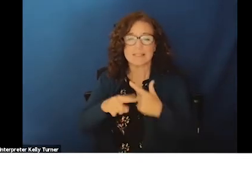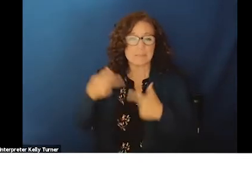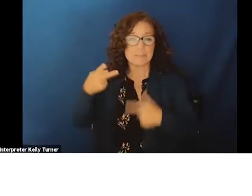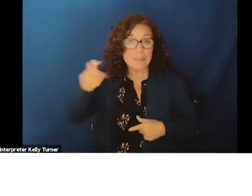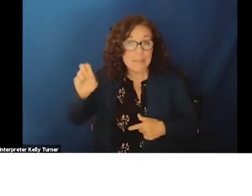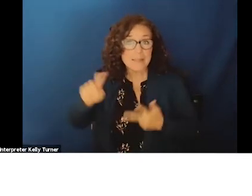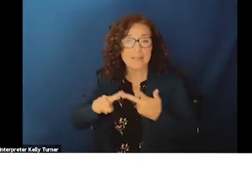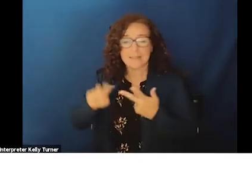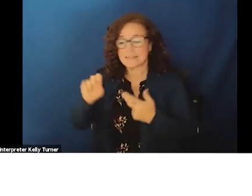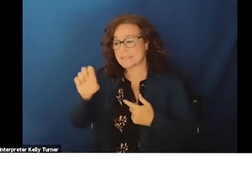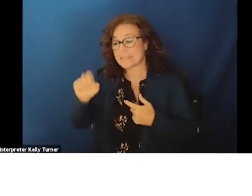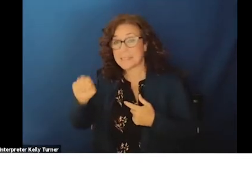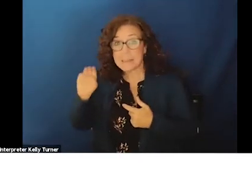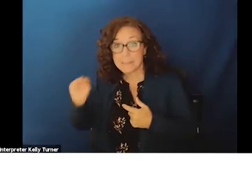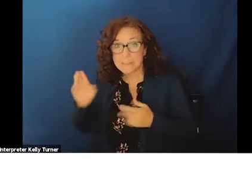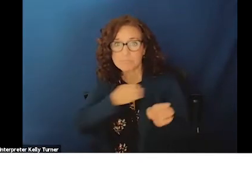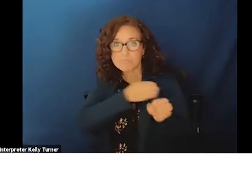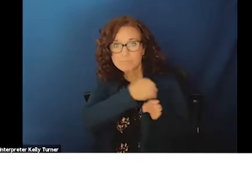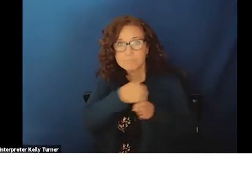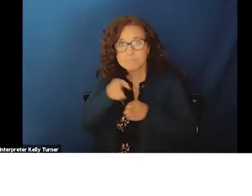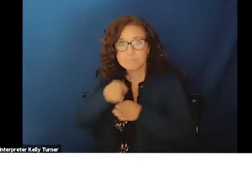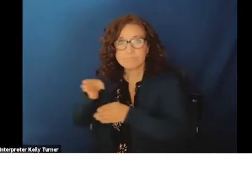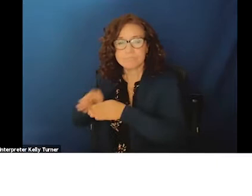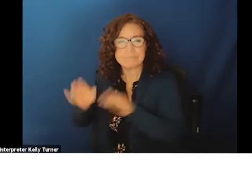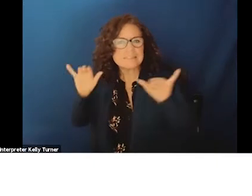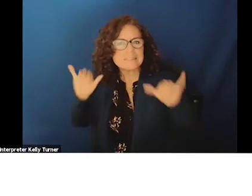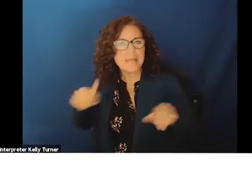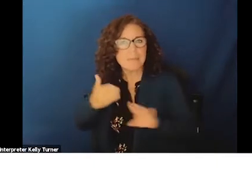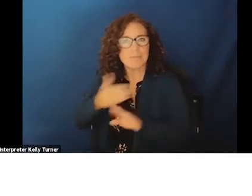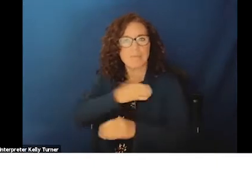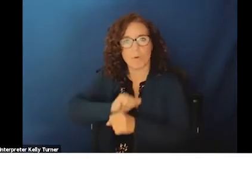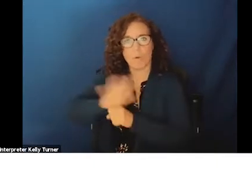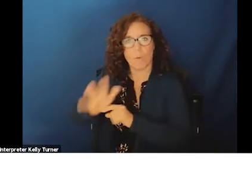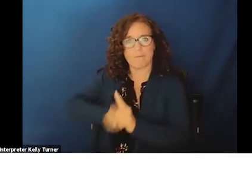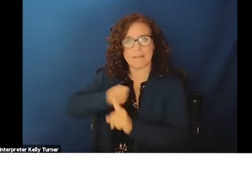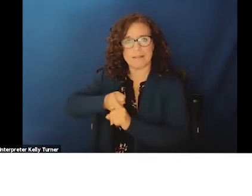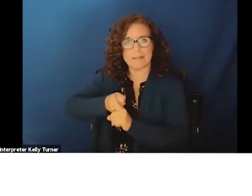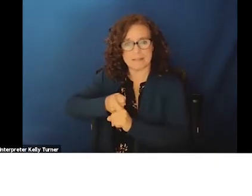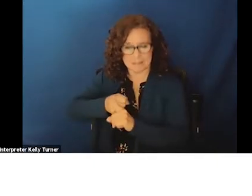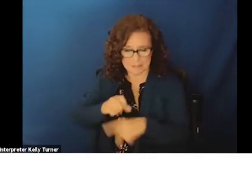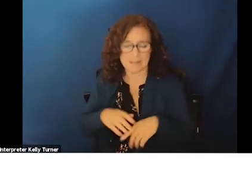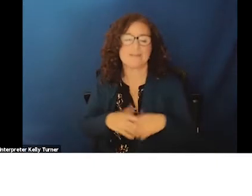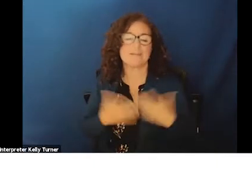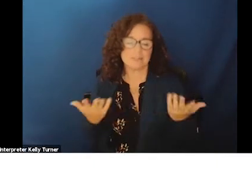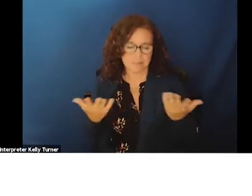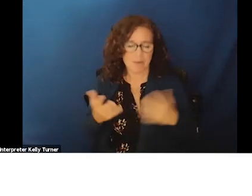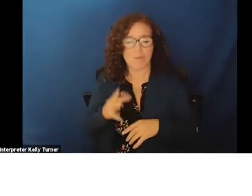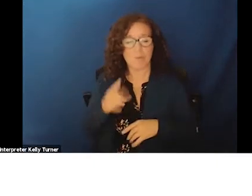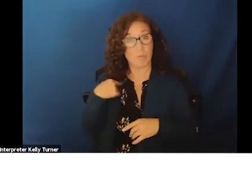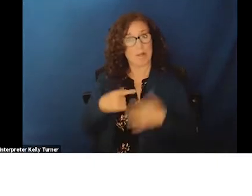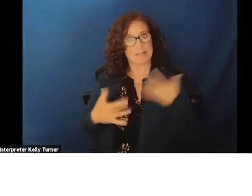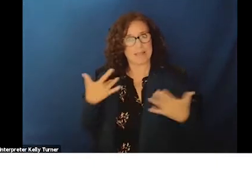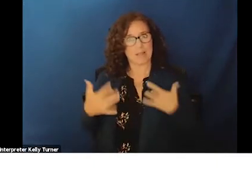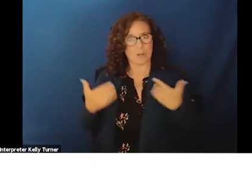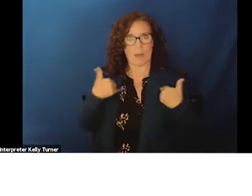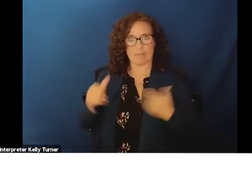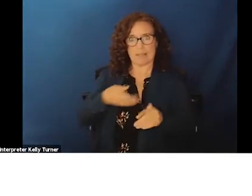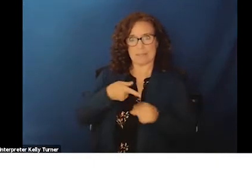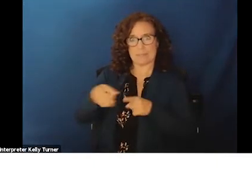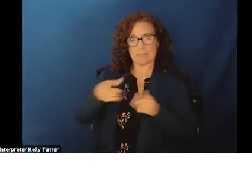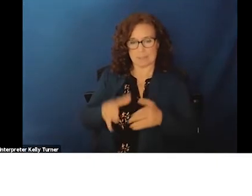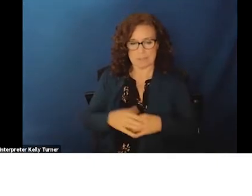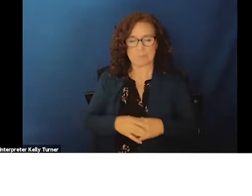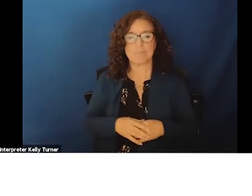again, as they were pre-COVID. So we are very excited about that. Our principals and teachers